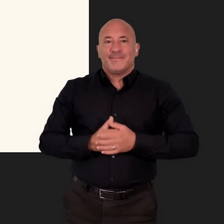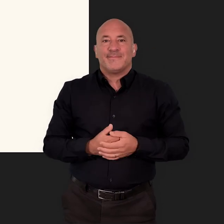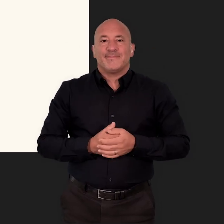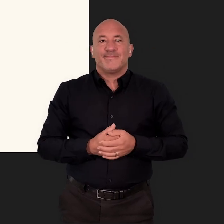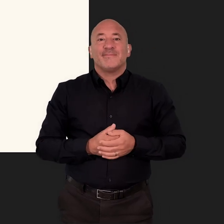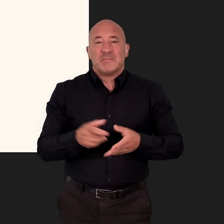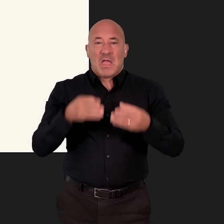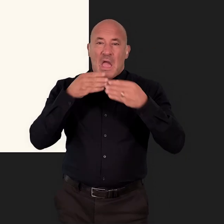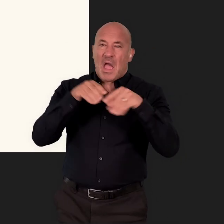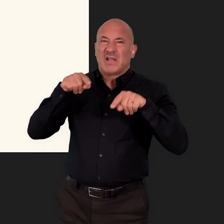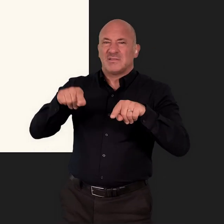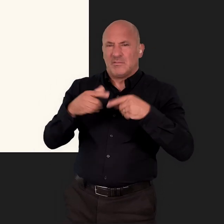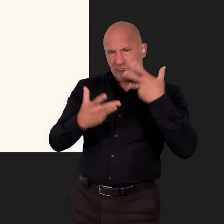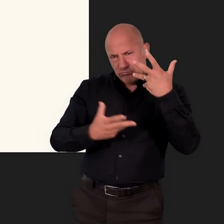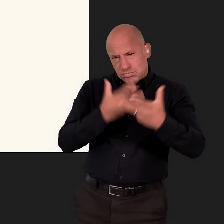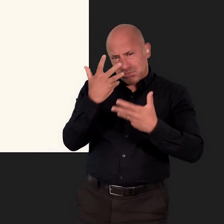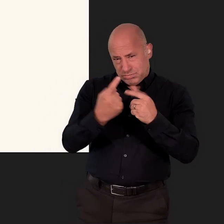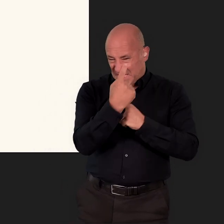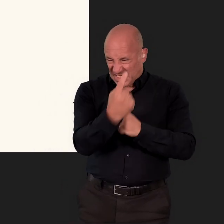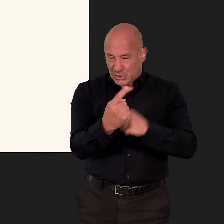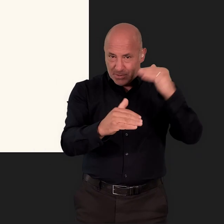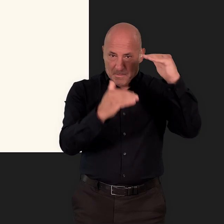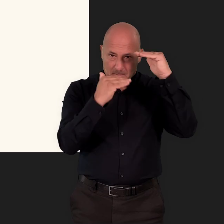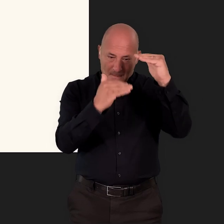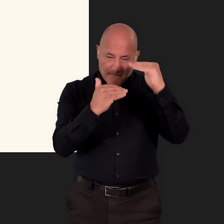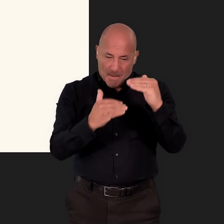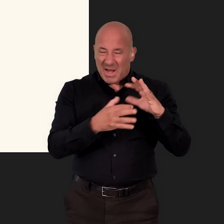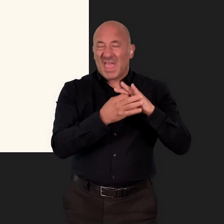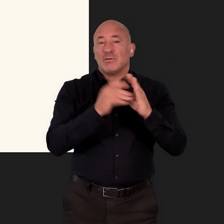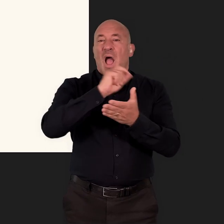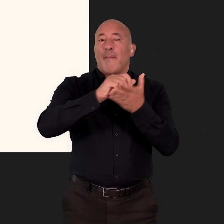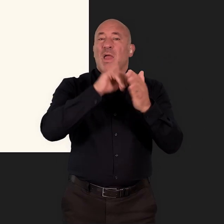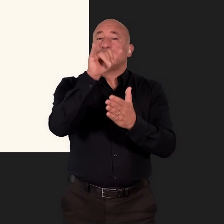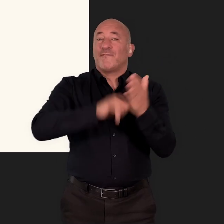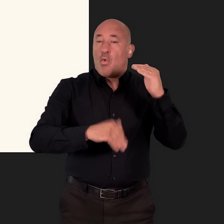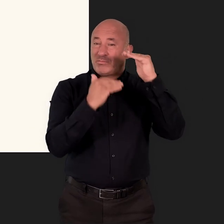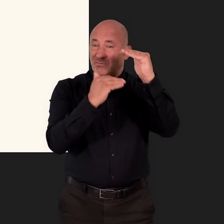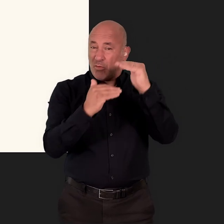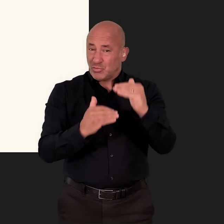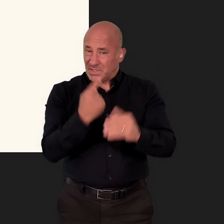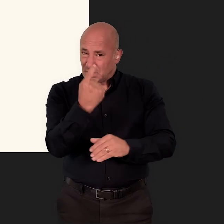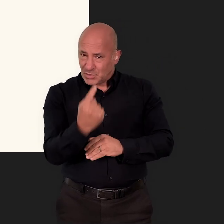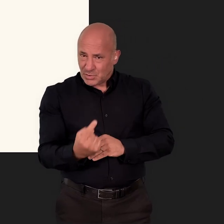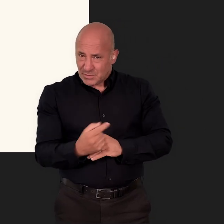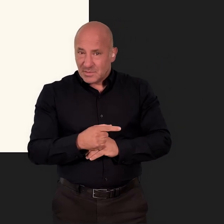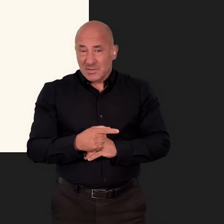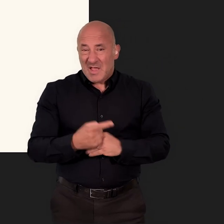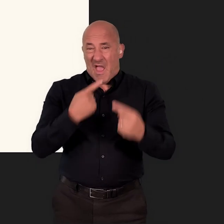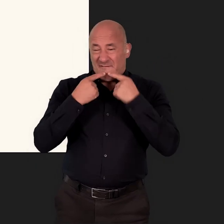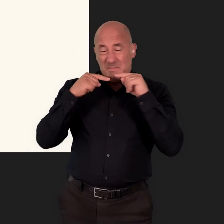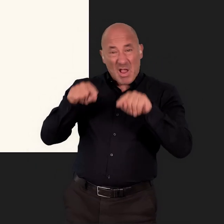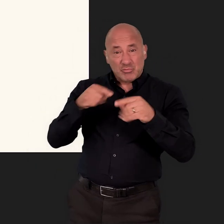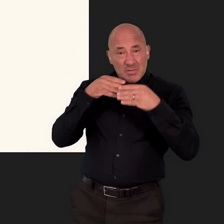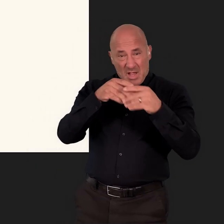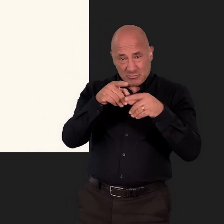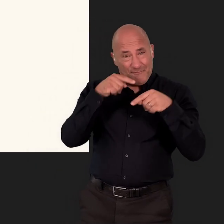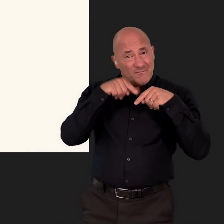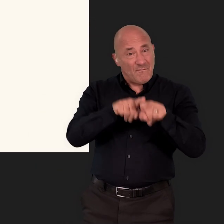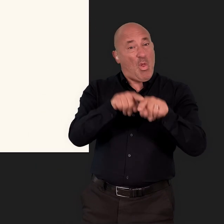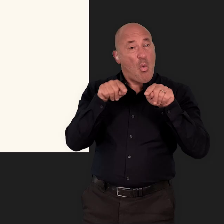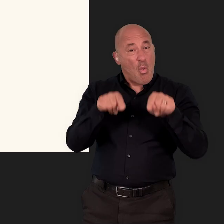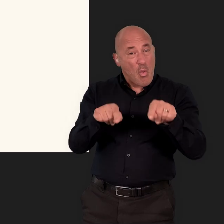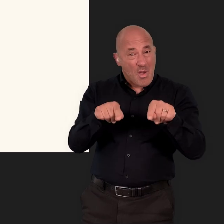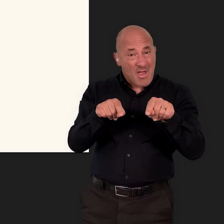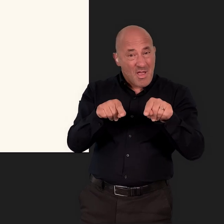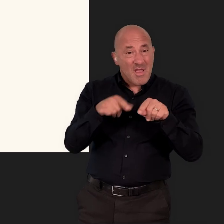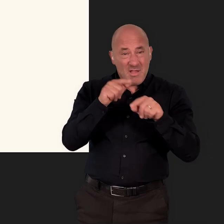website. The applicant guidance contains details about each section of the application form. Follow the information in